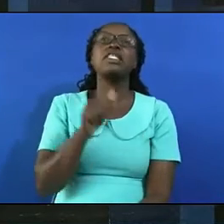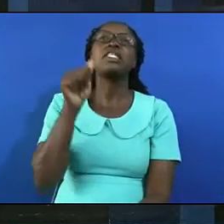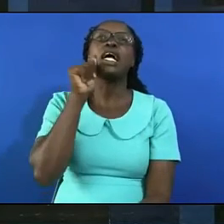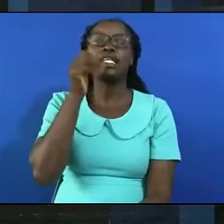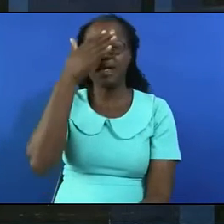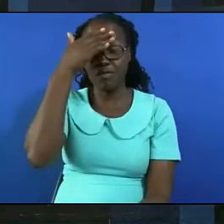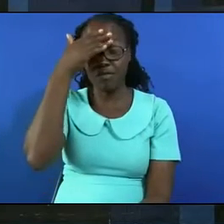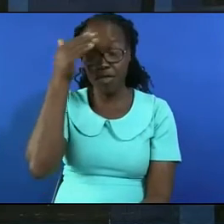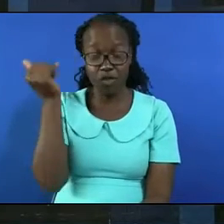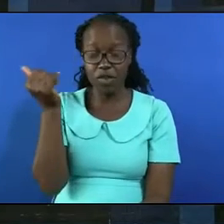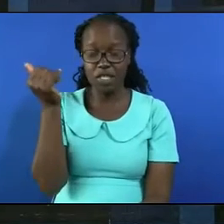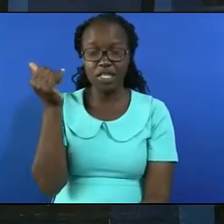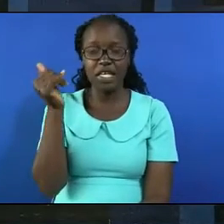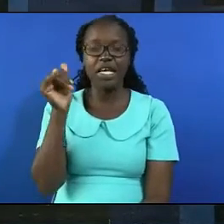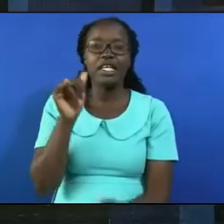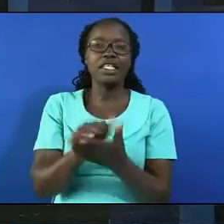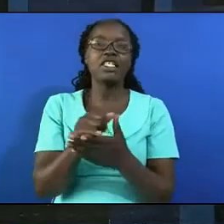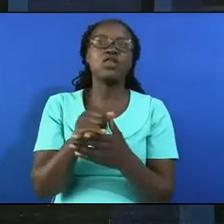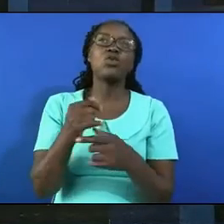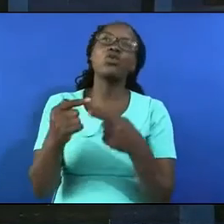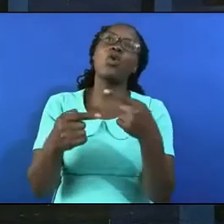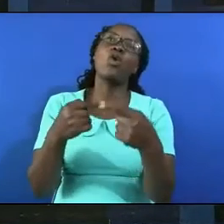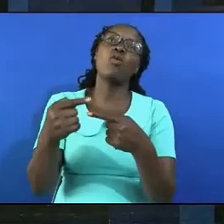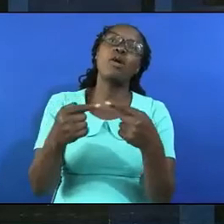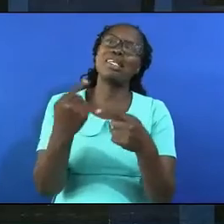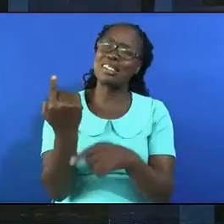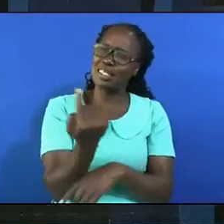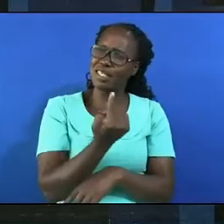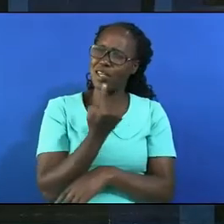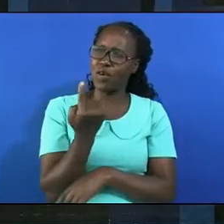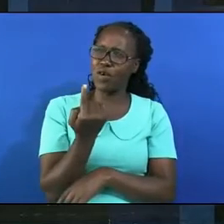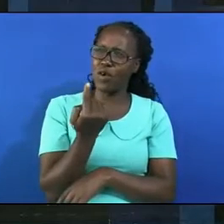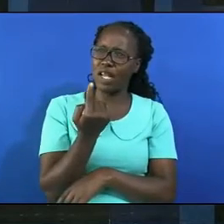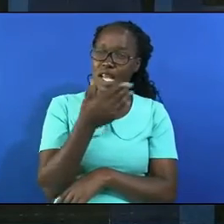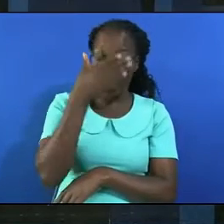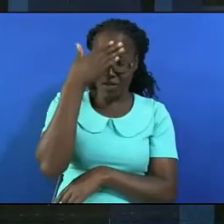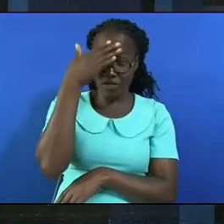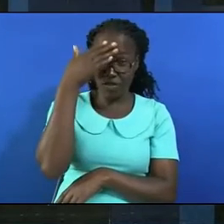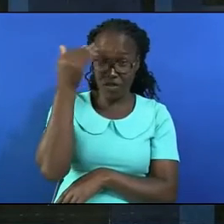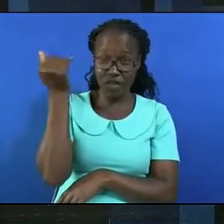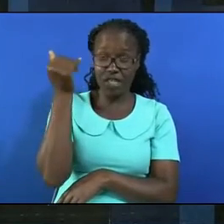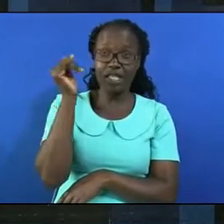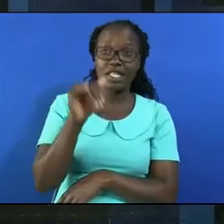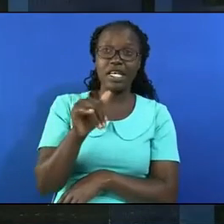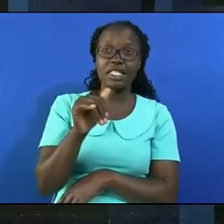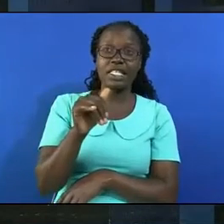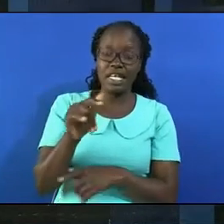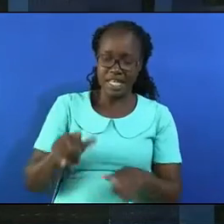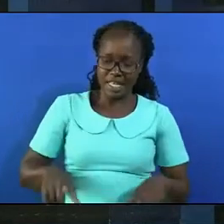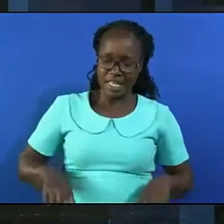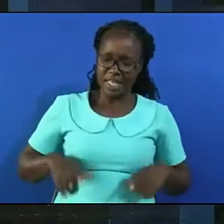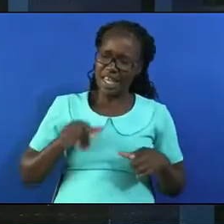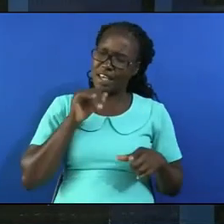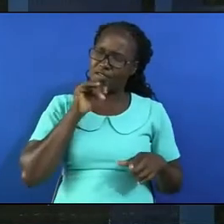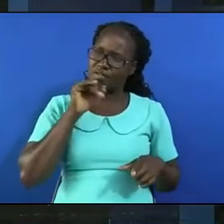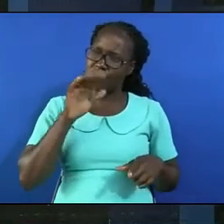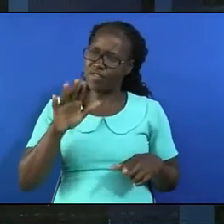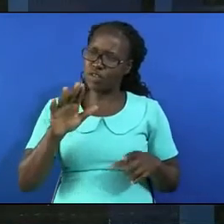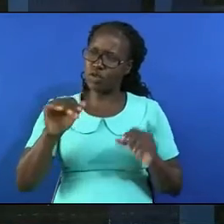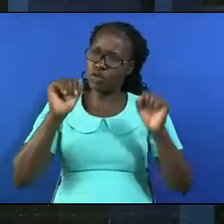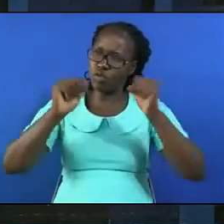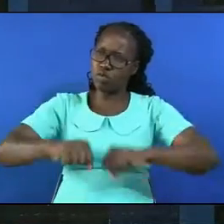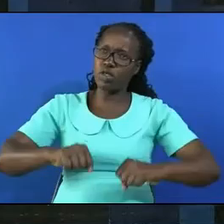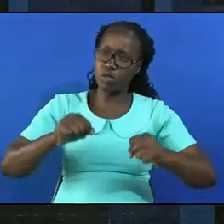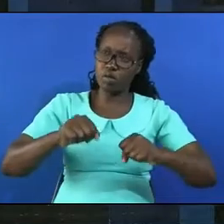Adam forgot that he could operate single. Adam forgot that his life was